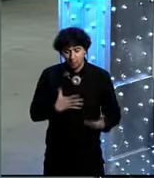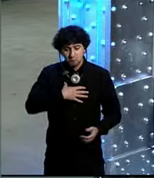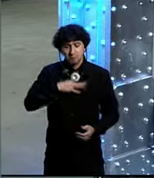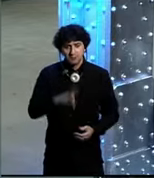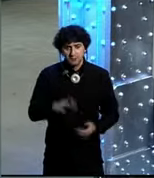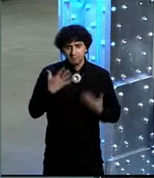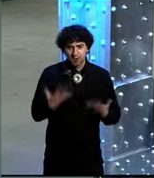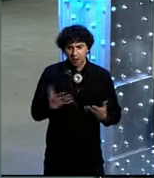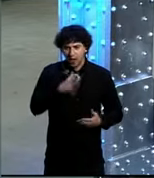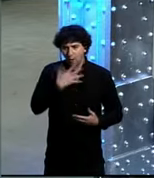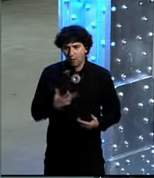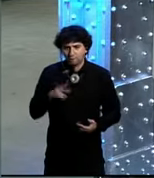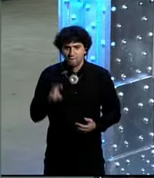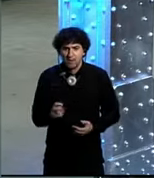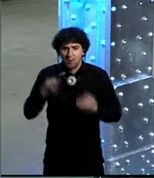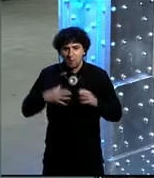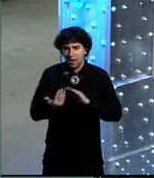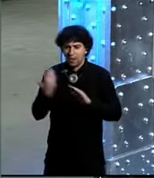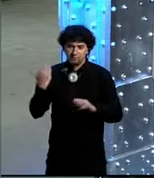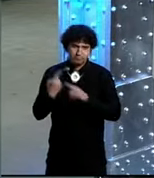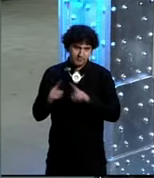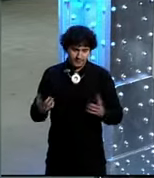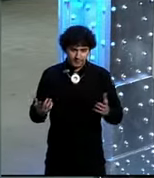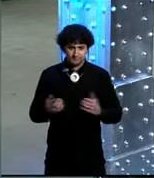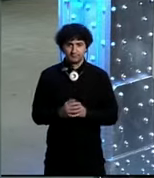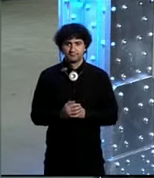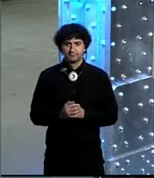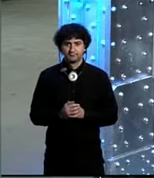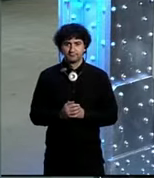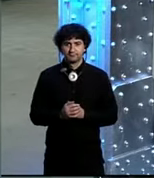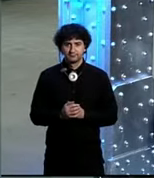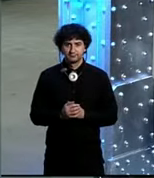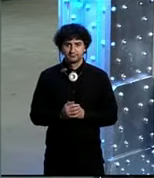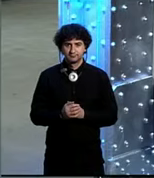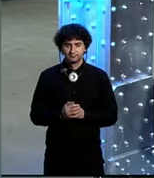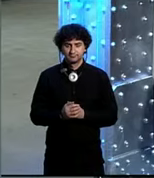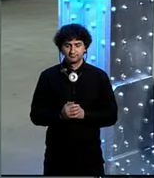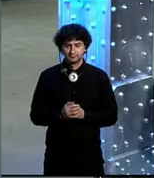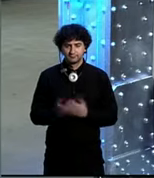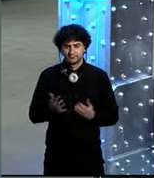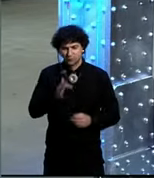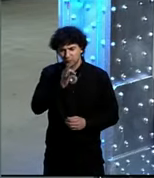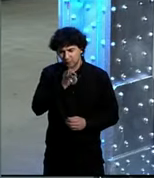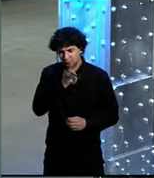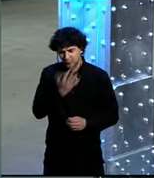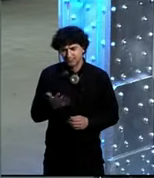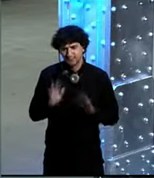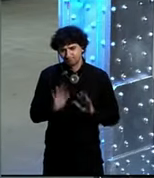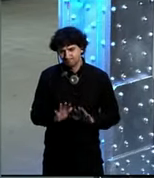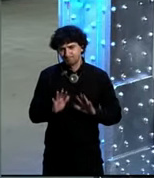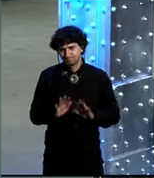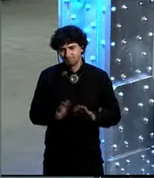before. This then is a world where we, with our Stone Age minds, still back at 50,000 years before Christ and